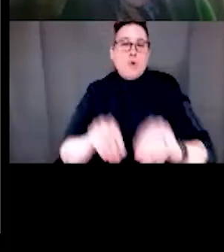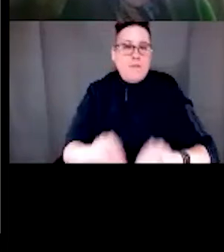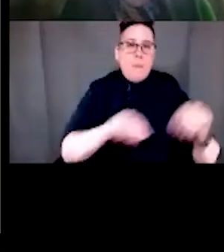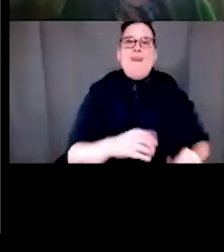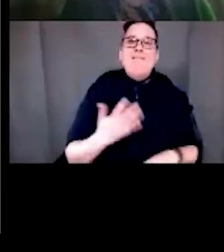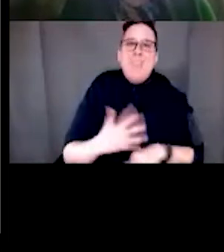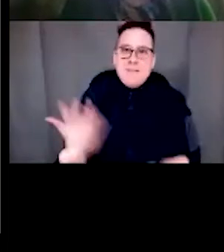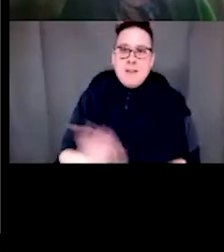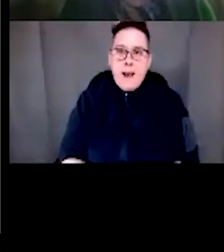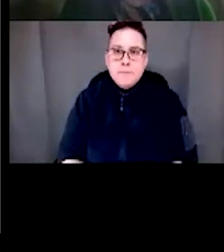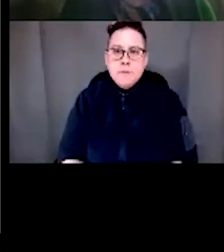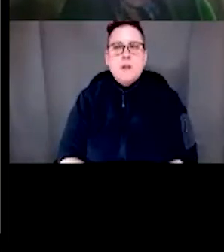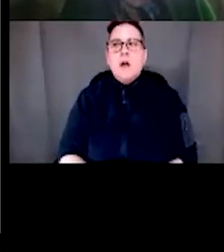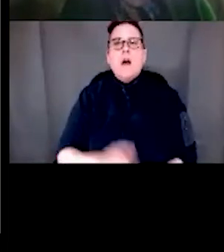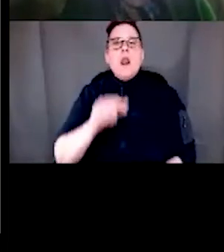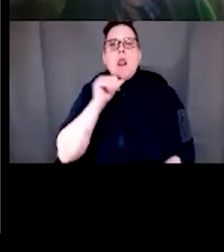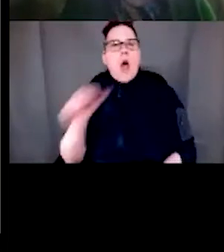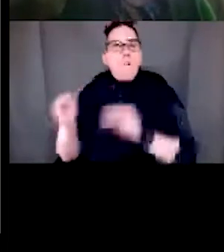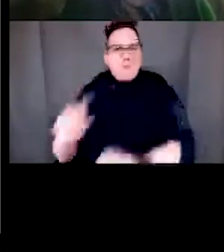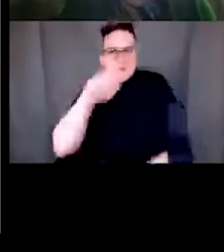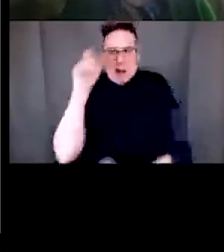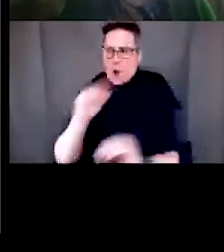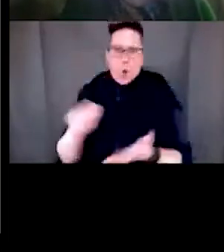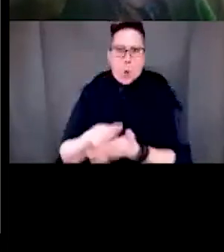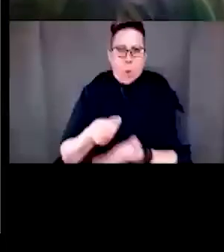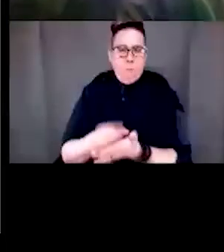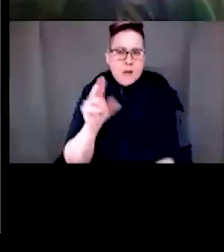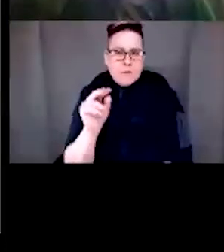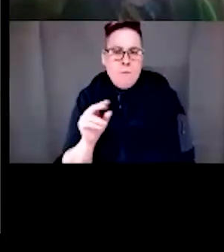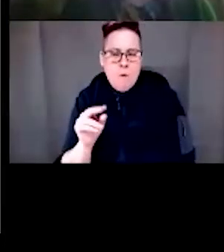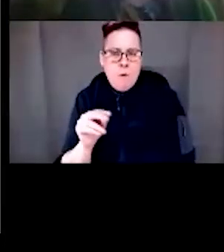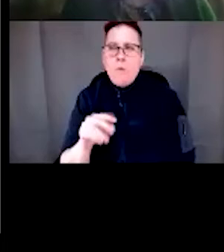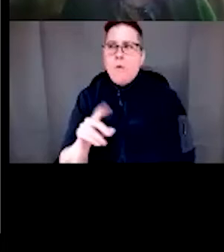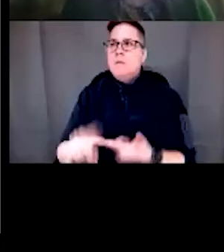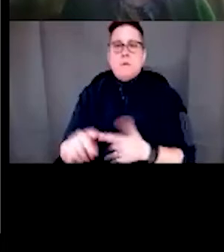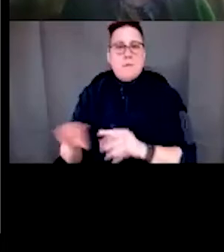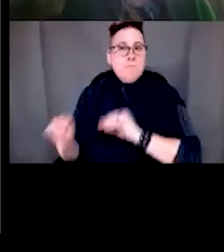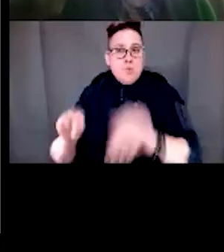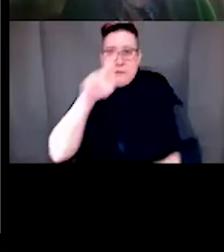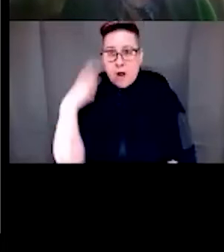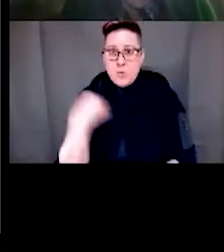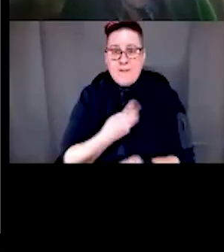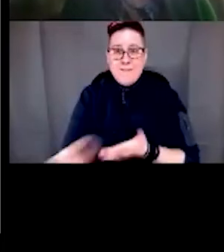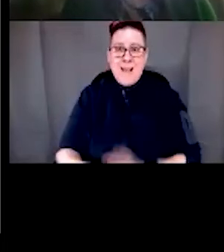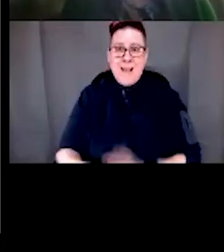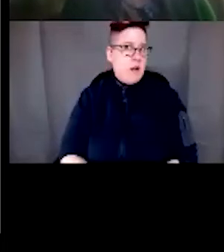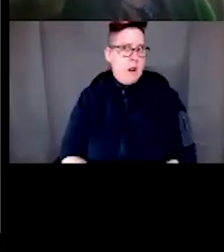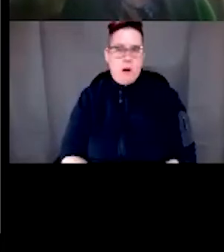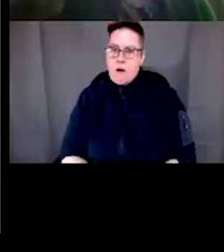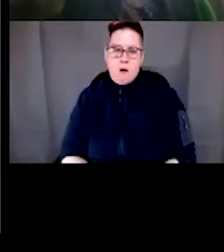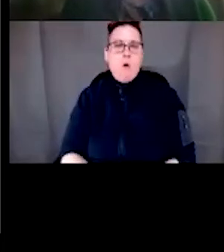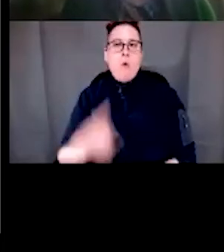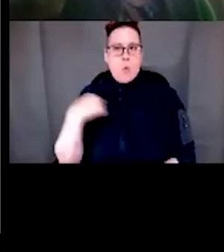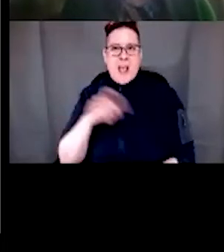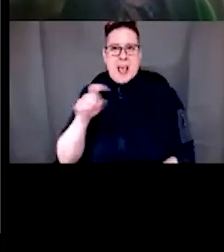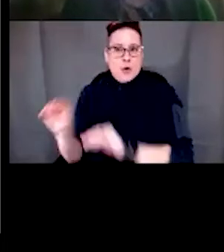never because we weren't making money for the hospital, and it wasn't because we were failing. It really was because of